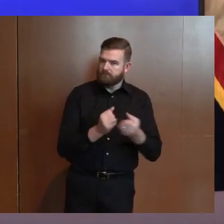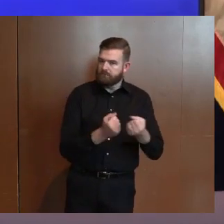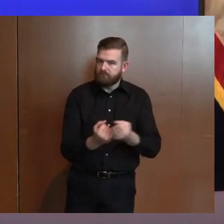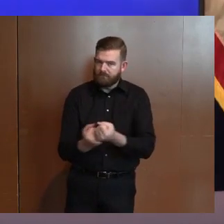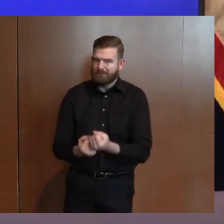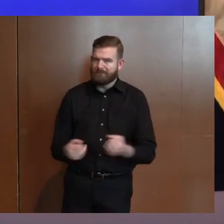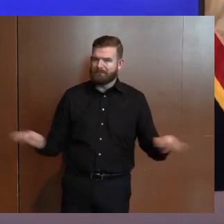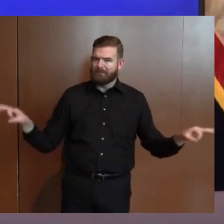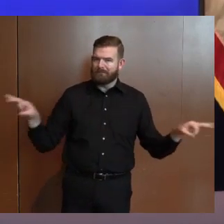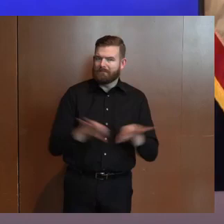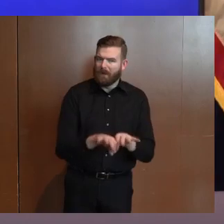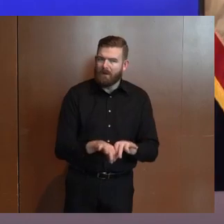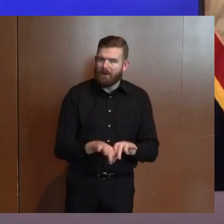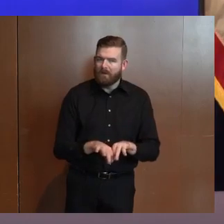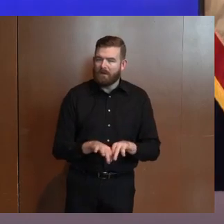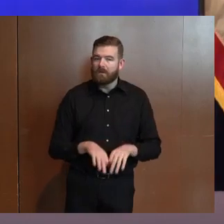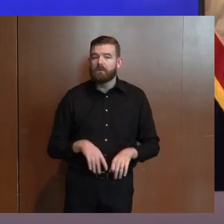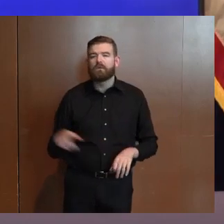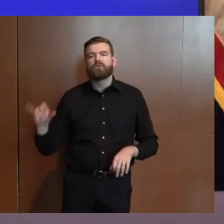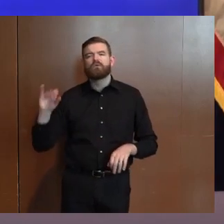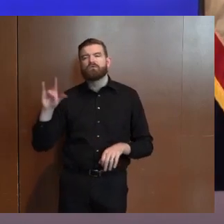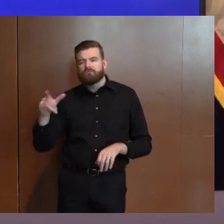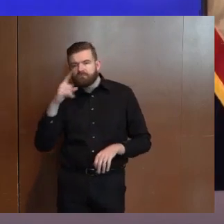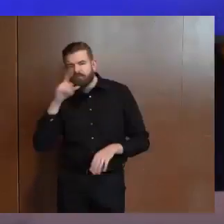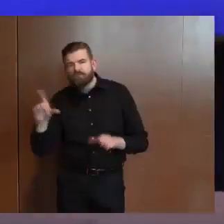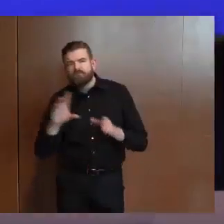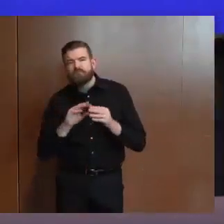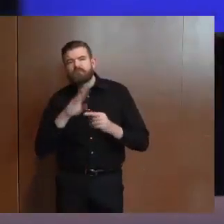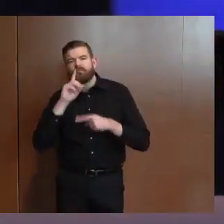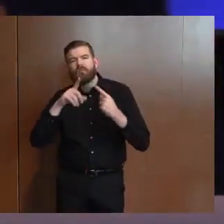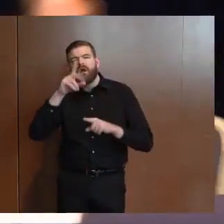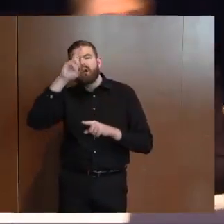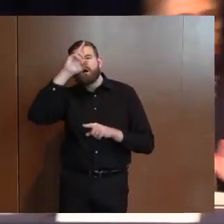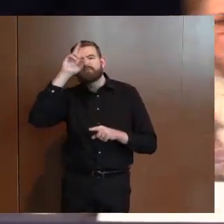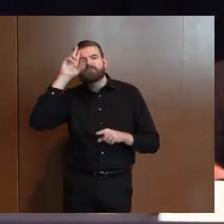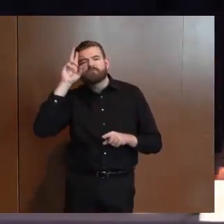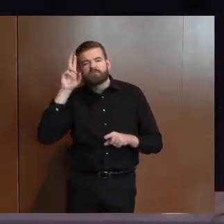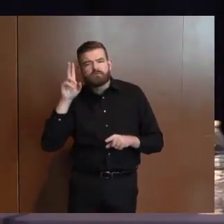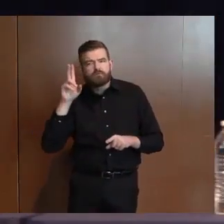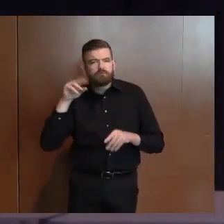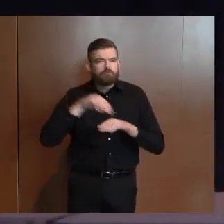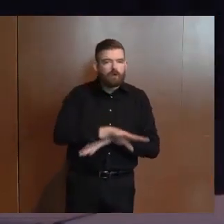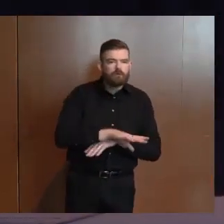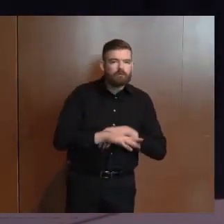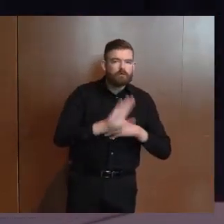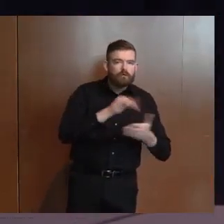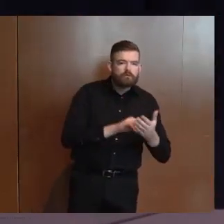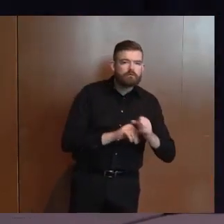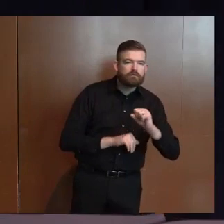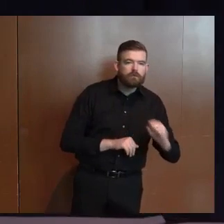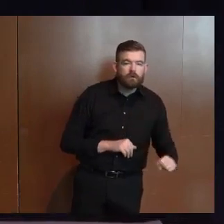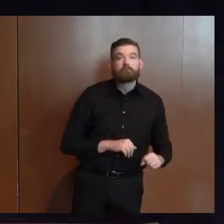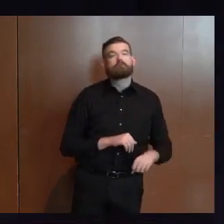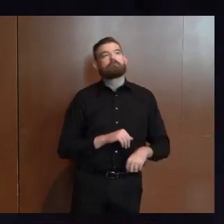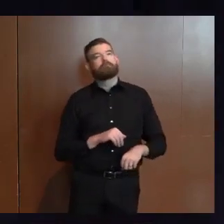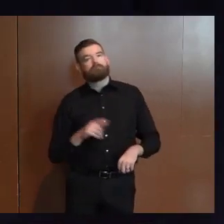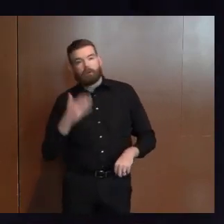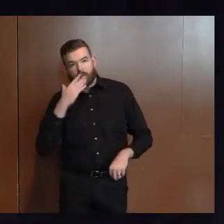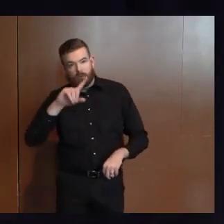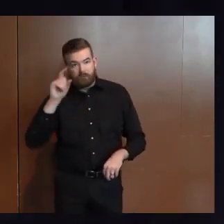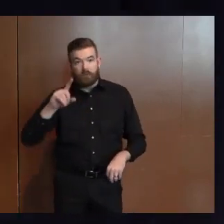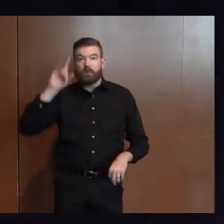Diversions, Judy, and specifically regional implications. And that's a great question. If we moved all patients from,